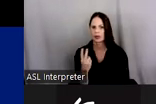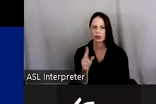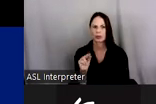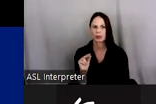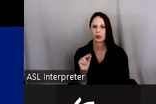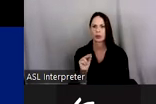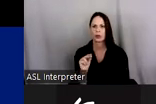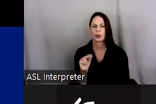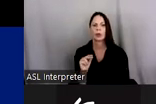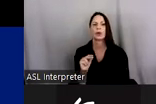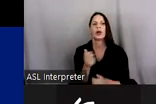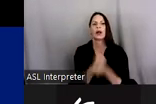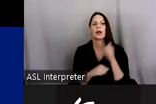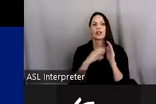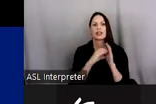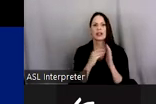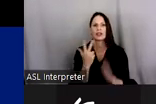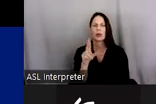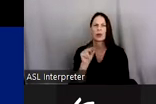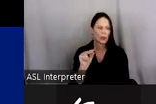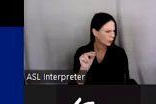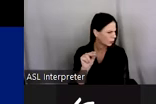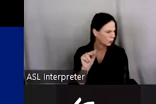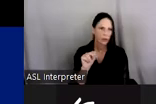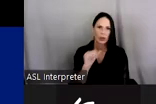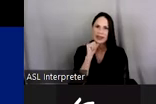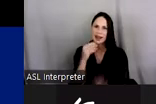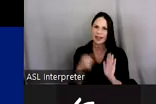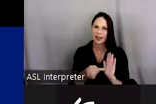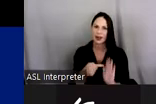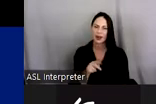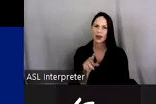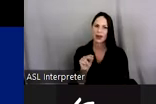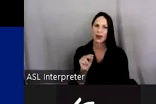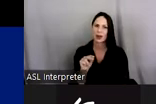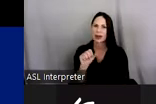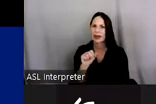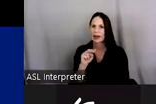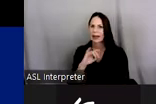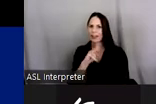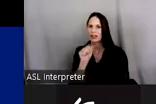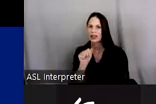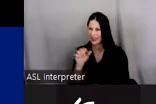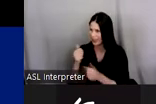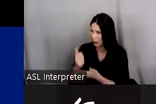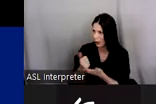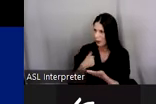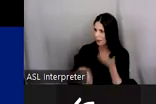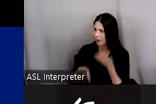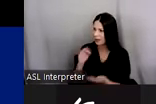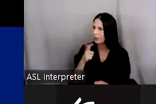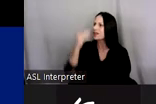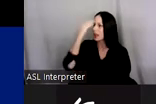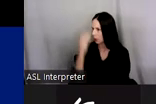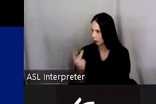Under section 3. So no, it's not even in there. Angelina, can you help me find this? Because I know we did this and I don't